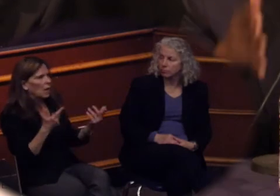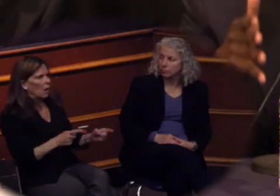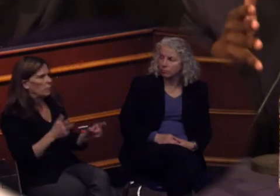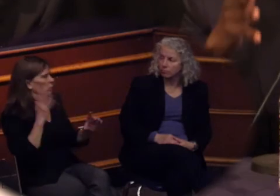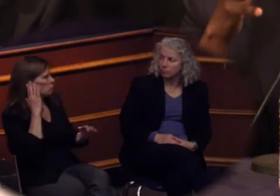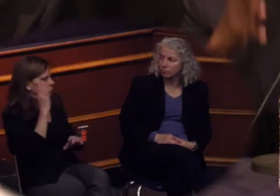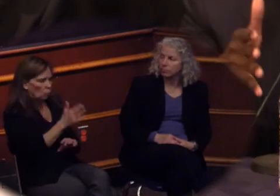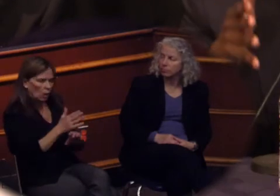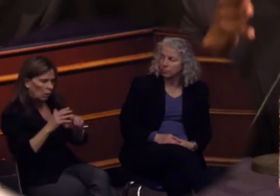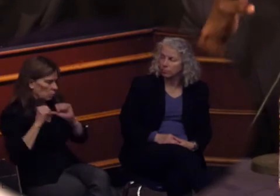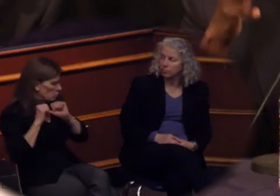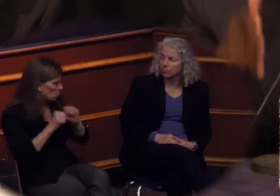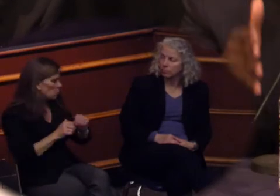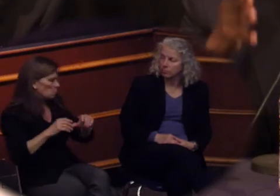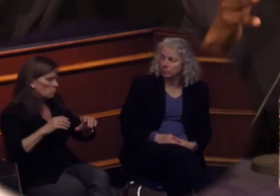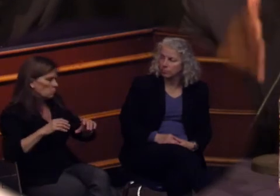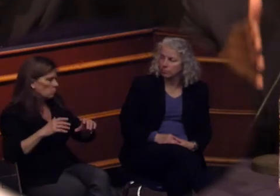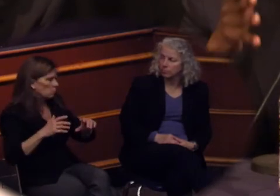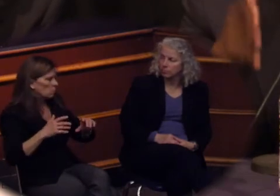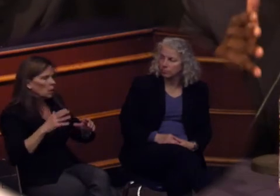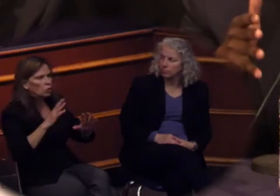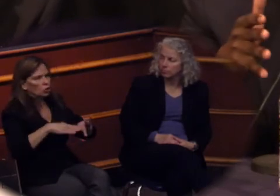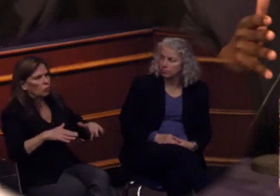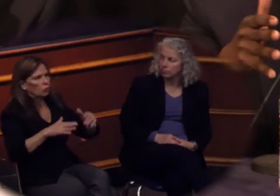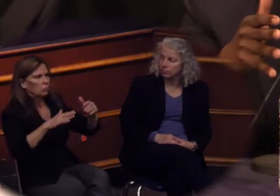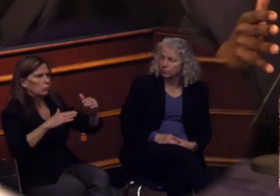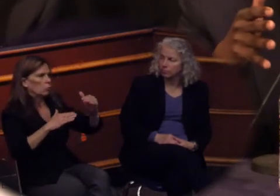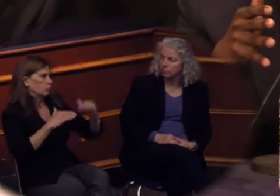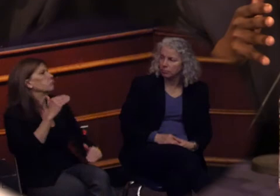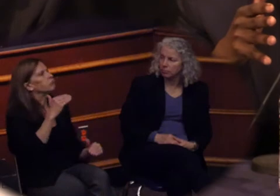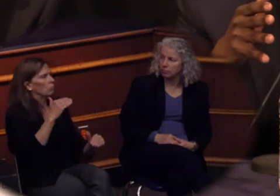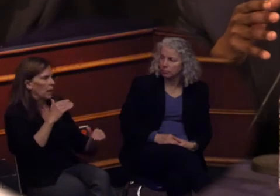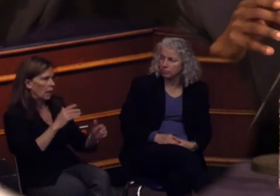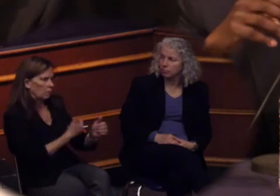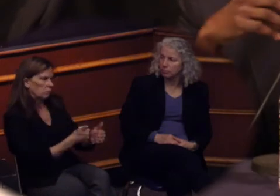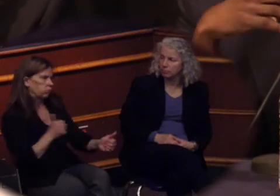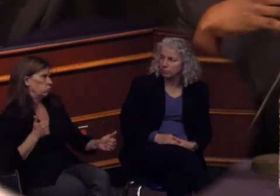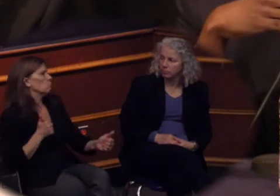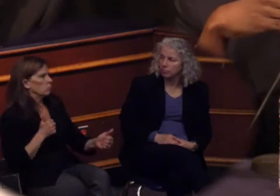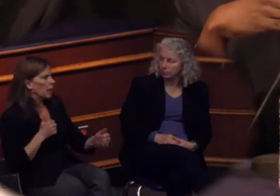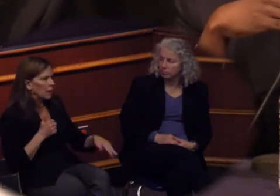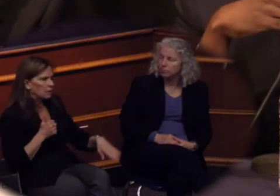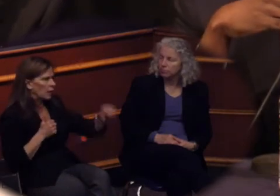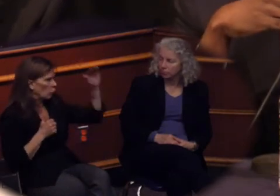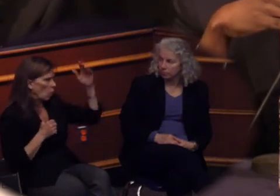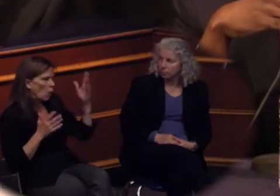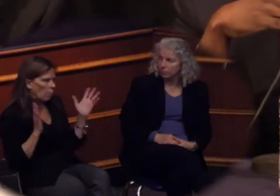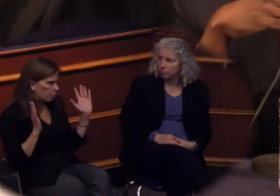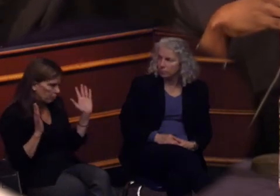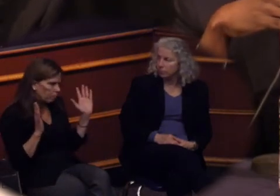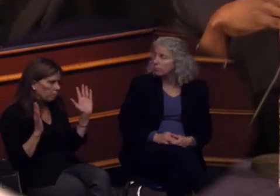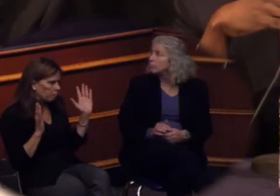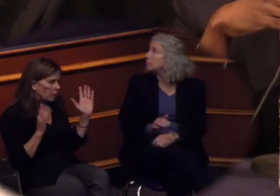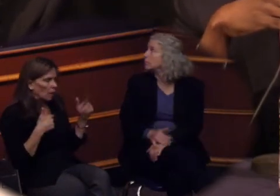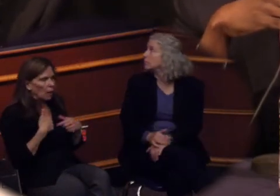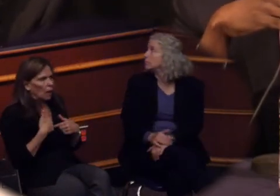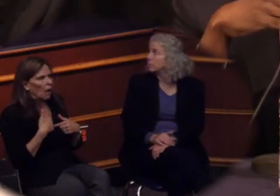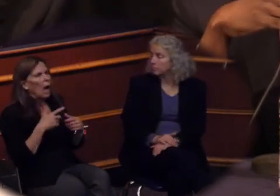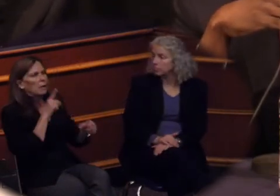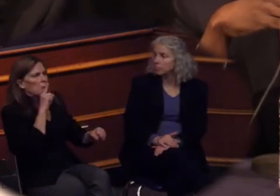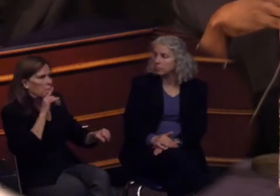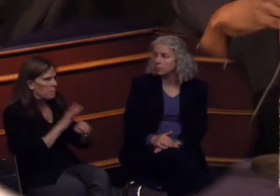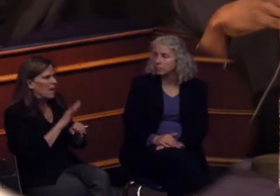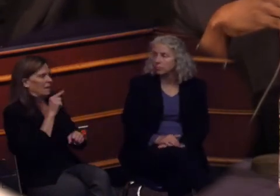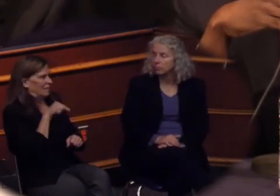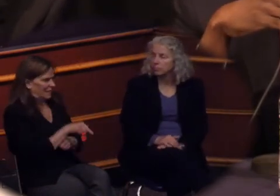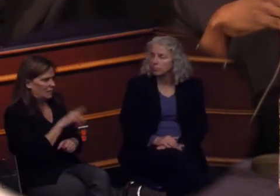continually have our children falling behind as they grow up. I commit to making this a part of public education.